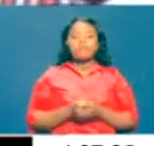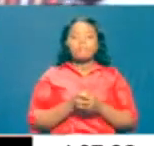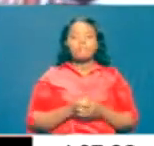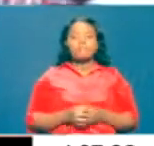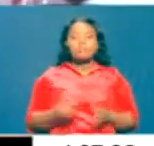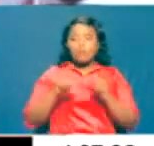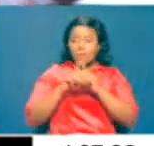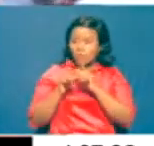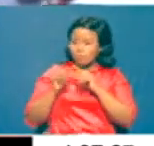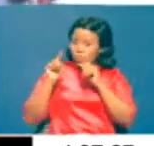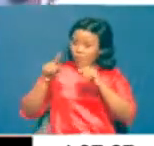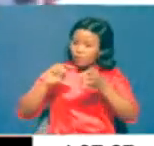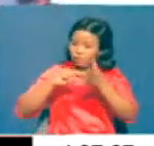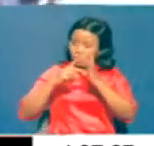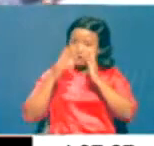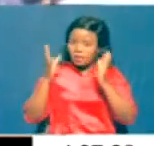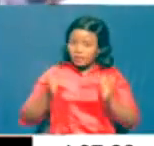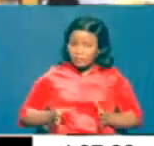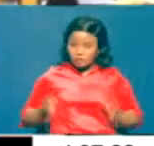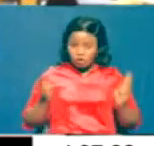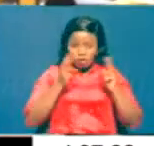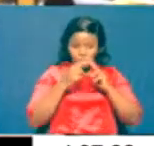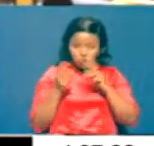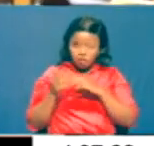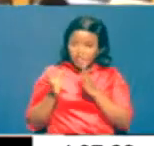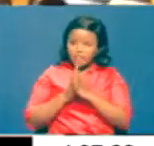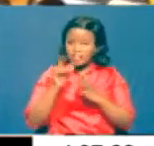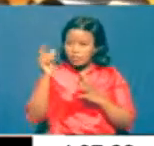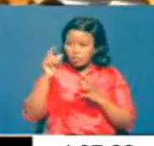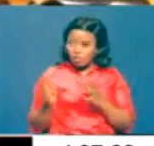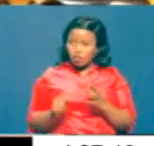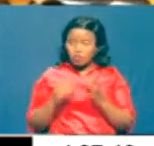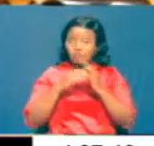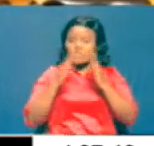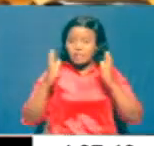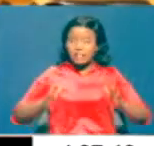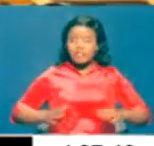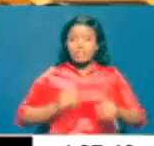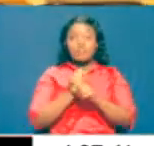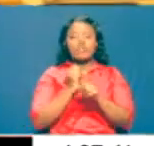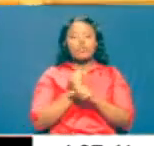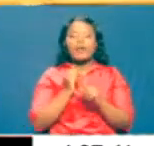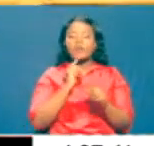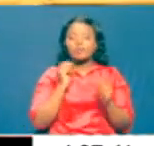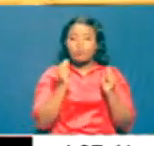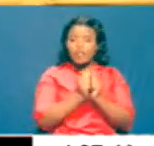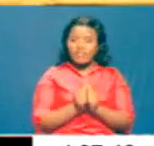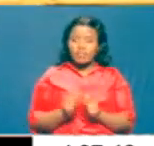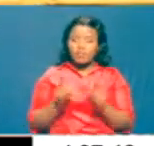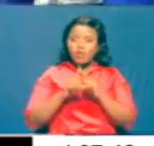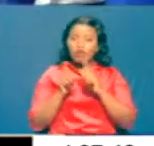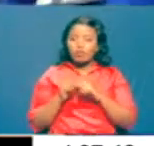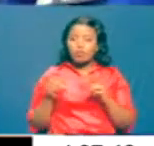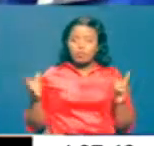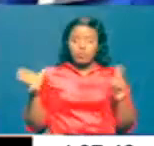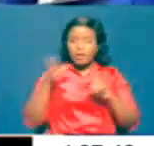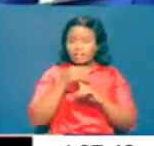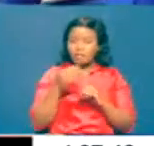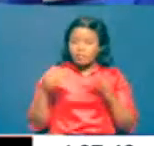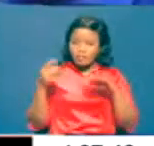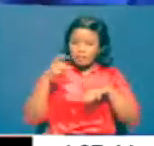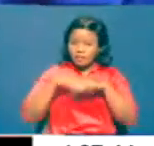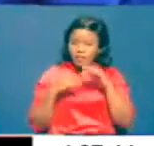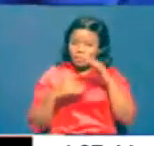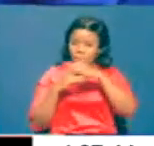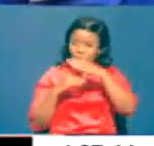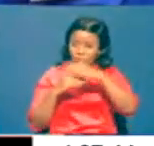contractors, consultants and the local administration to work together and deliver the project within newly revised time frame. When the